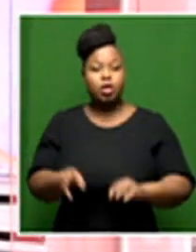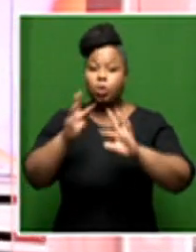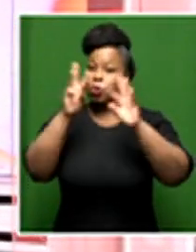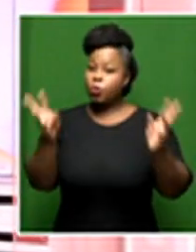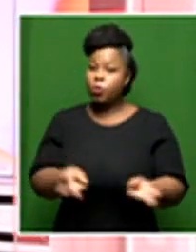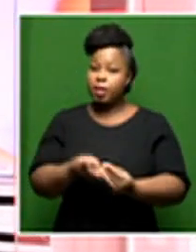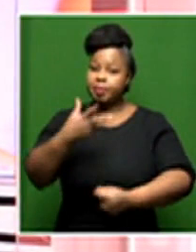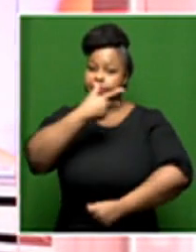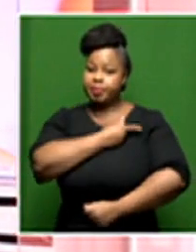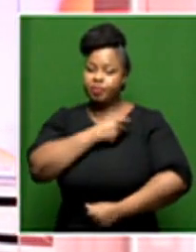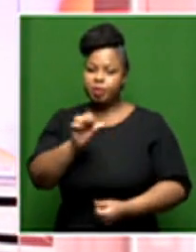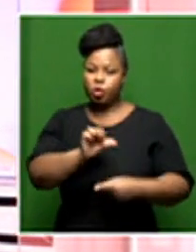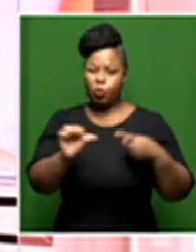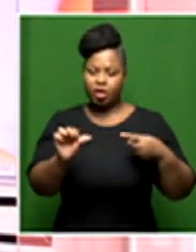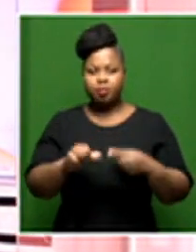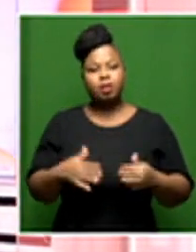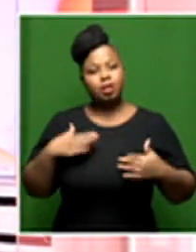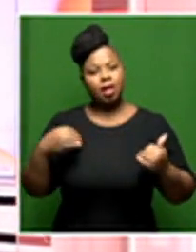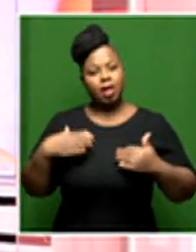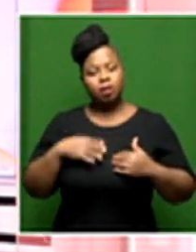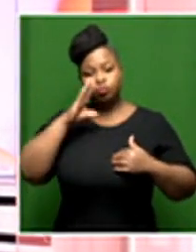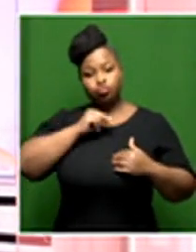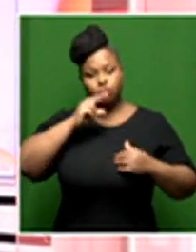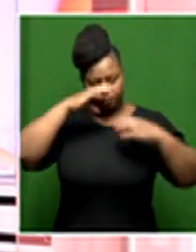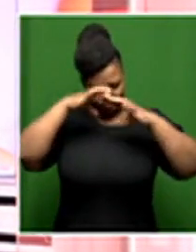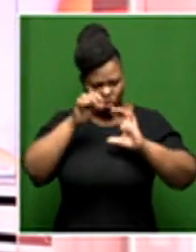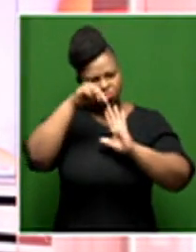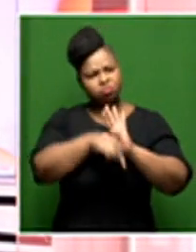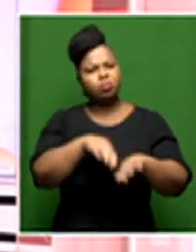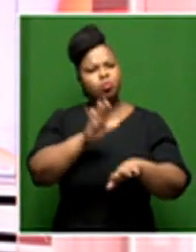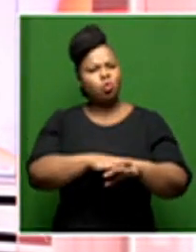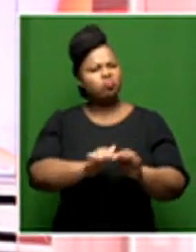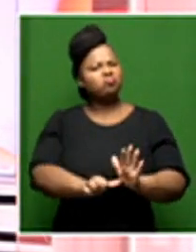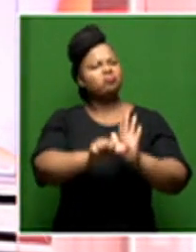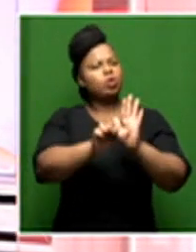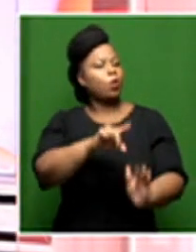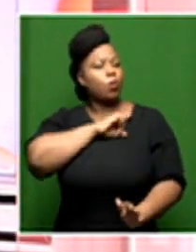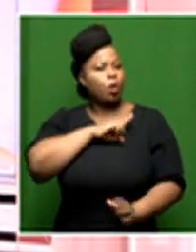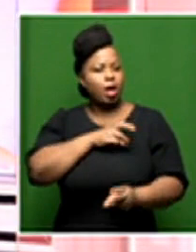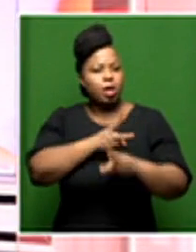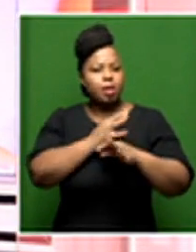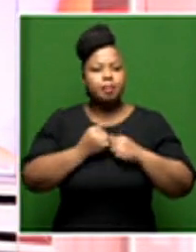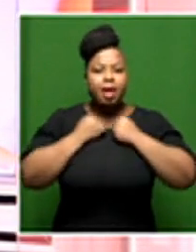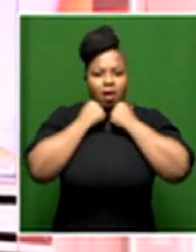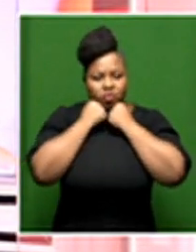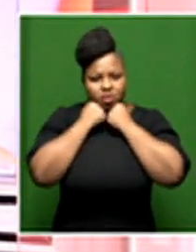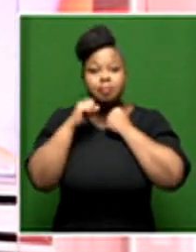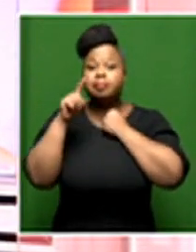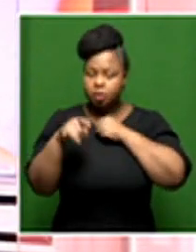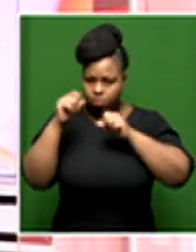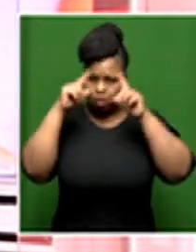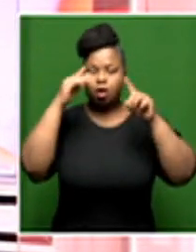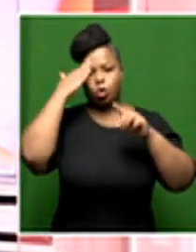World Immunization Week, Health Talk puts a spotlight on why it is important that parents be made aware that it